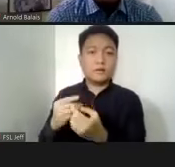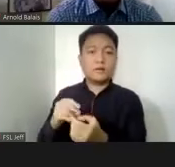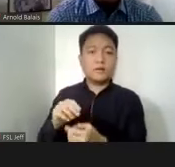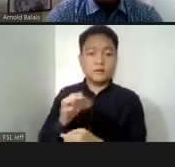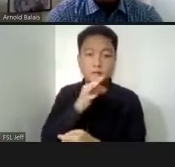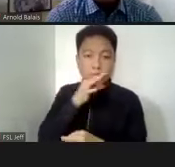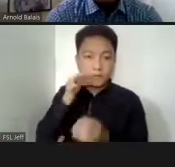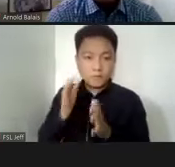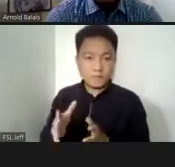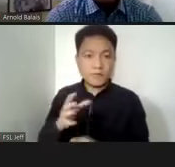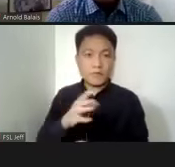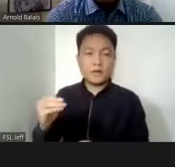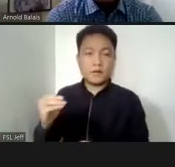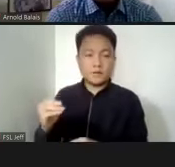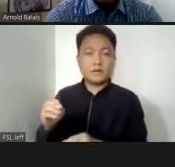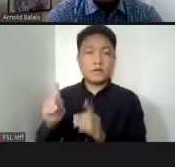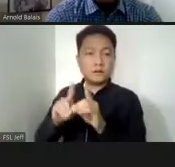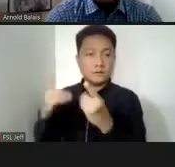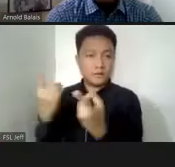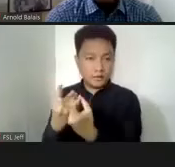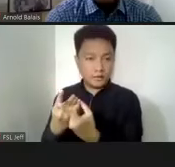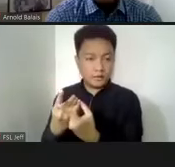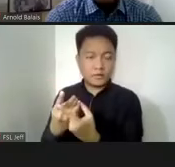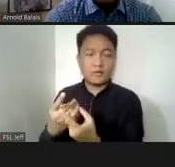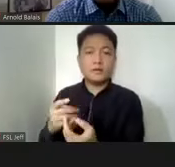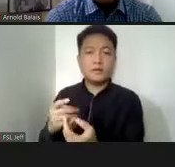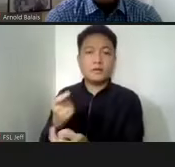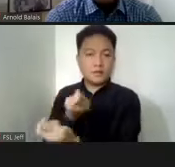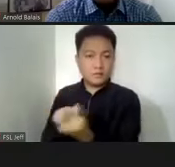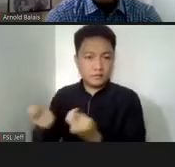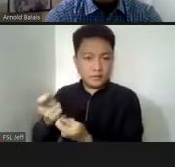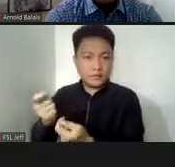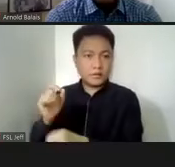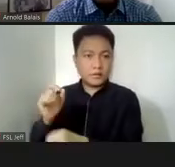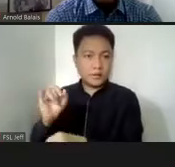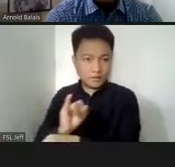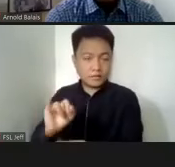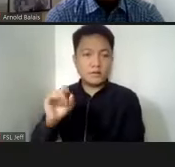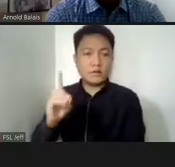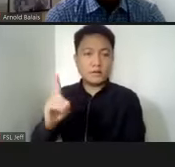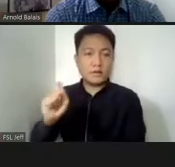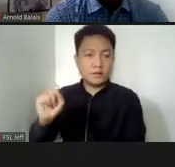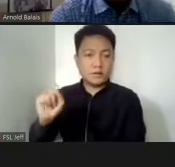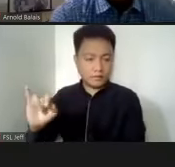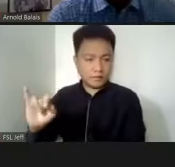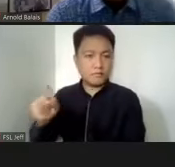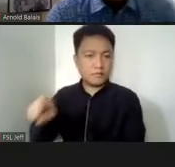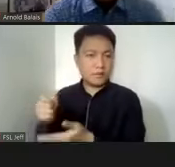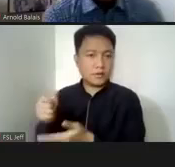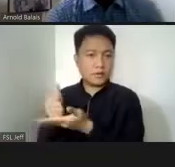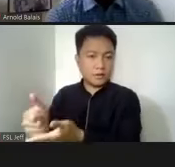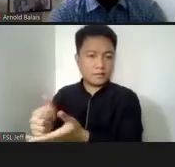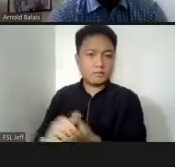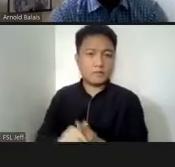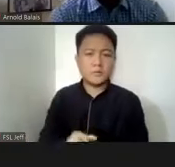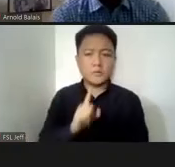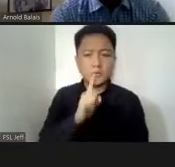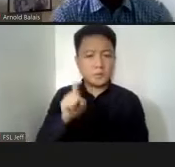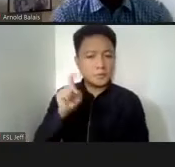Kailangan talaga, no, mabantayan to, Ms. Georgie, kasi maraming naloloko ngayon. And people really have